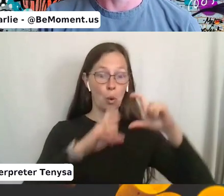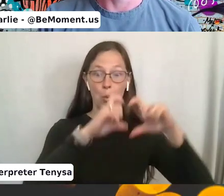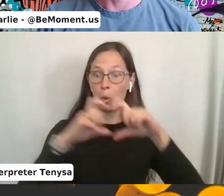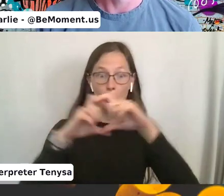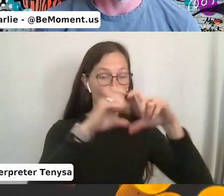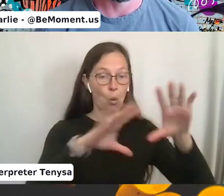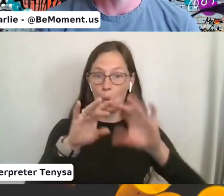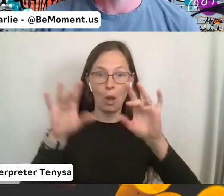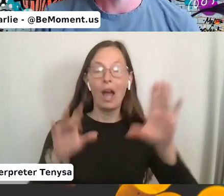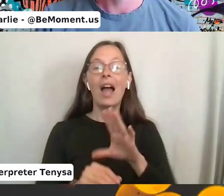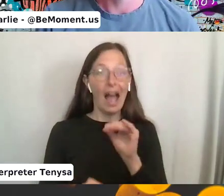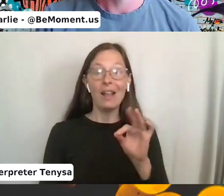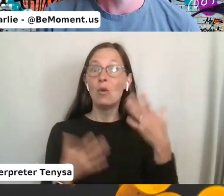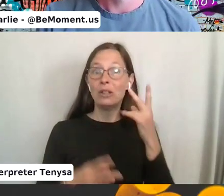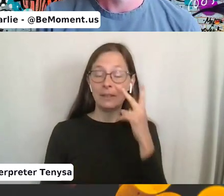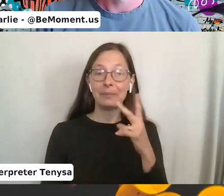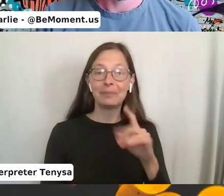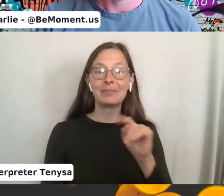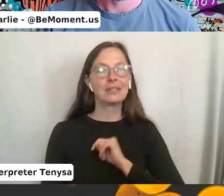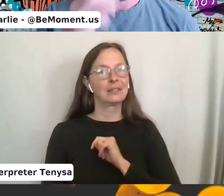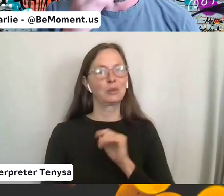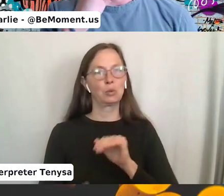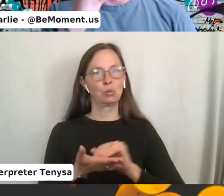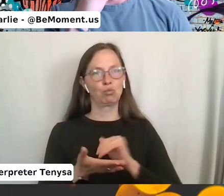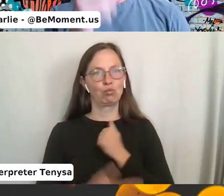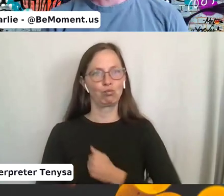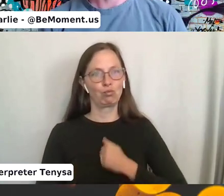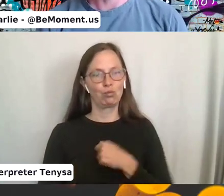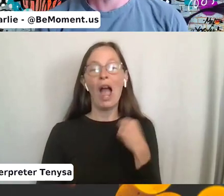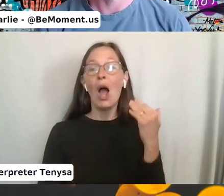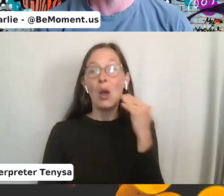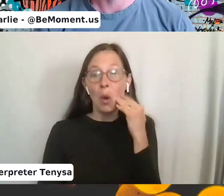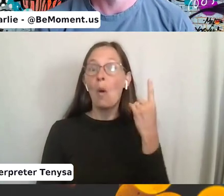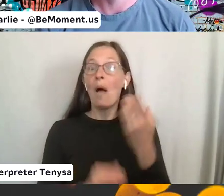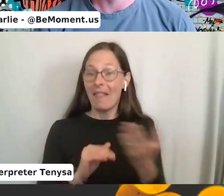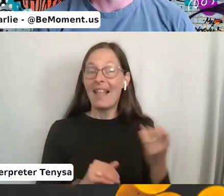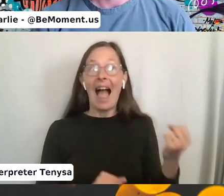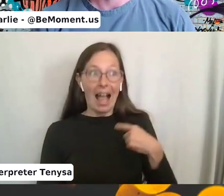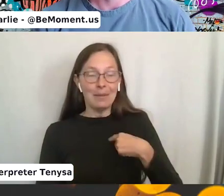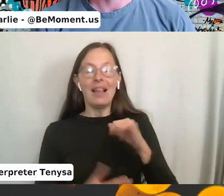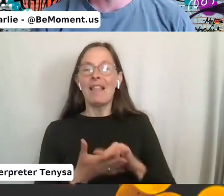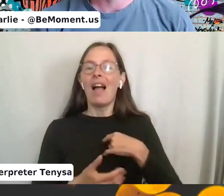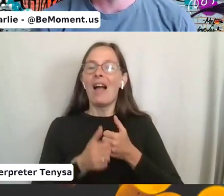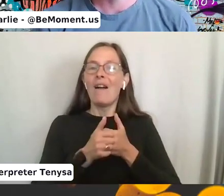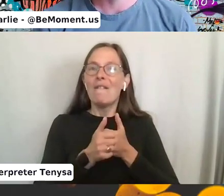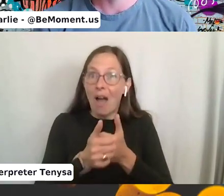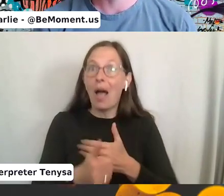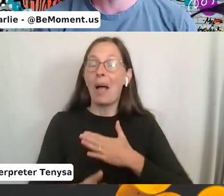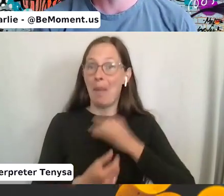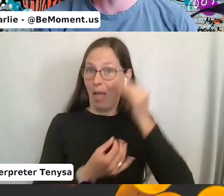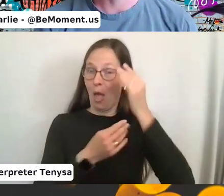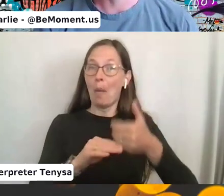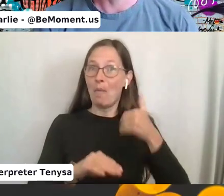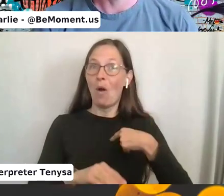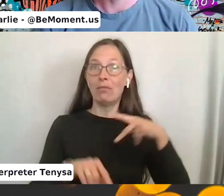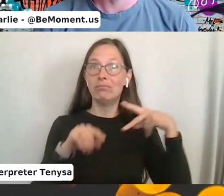already, Tanisa, I apologize because I know one of the things they asked of me is that I follow through on a thought before I stop